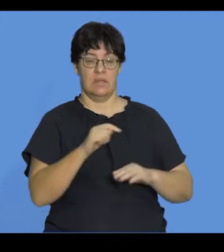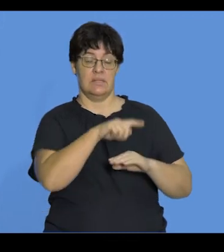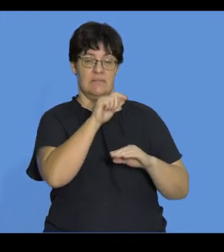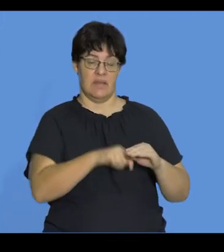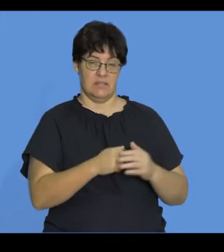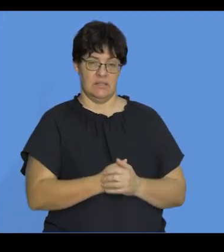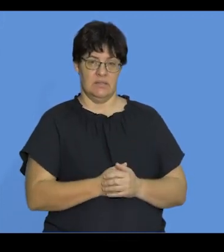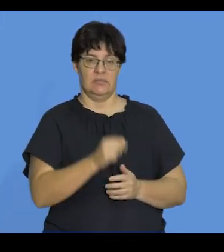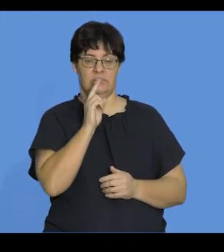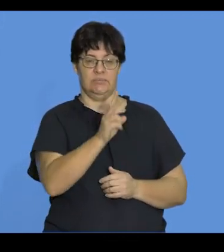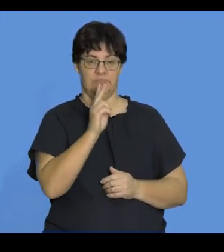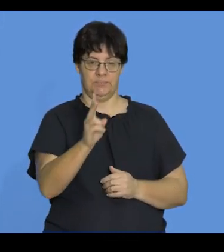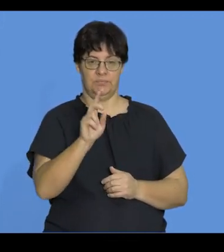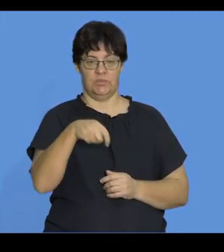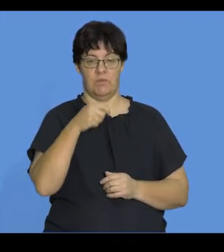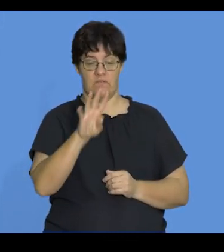divided by